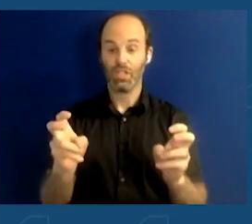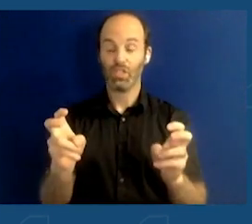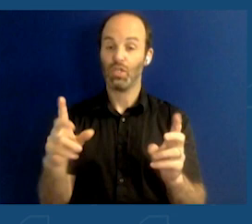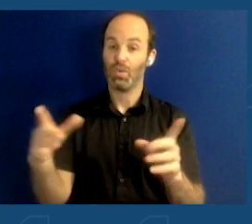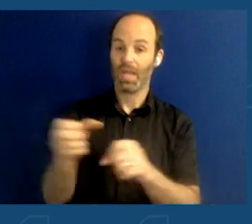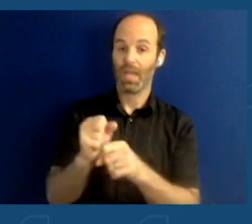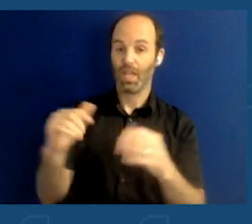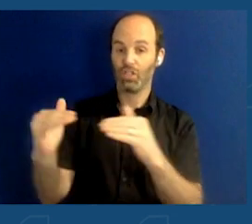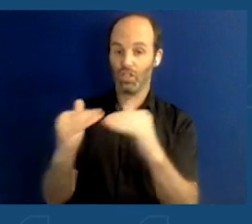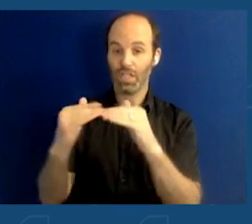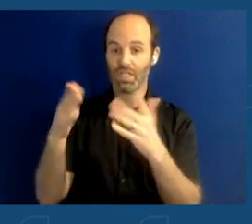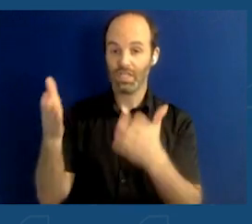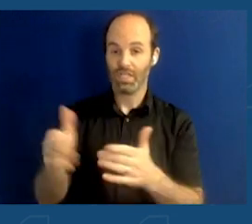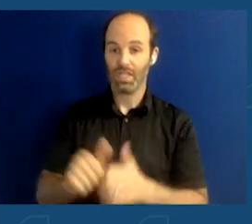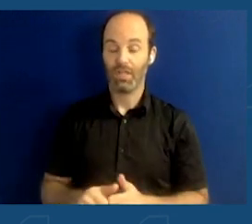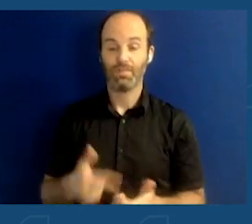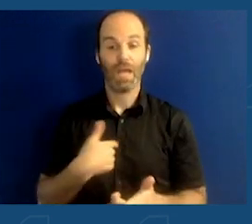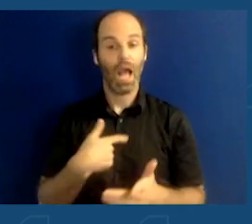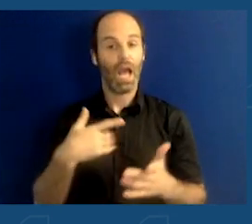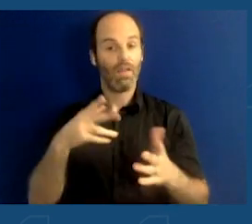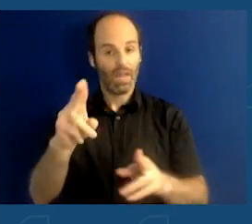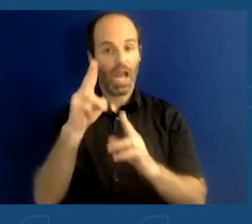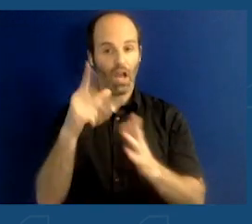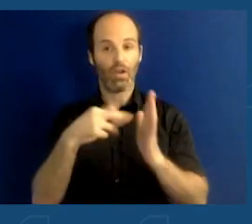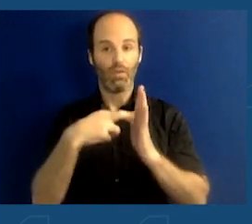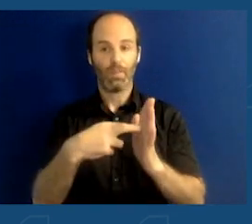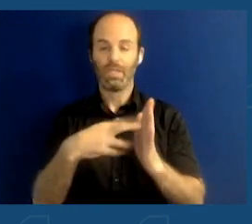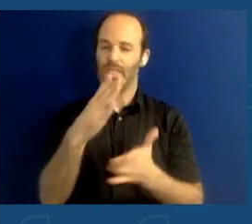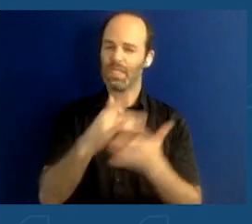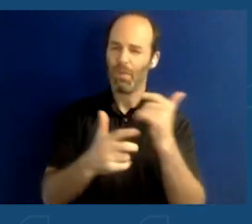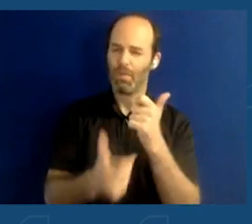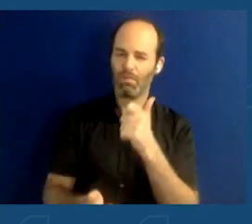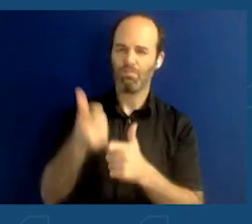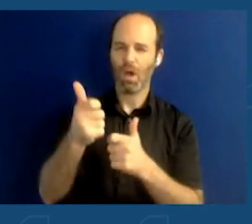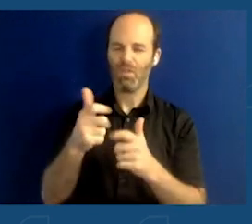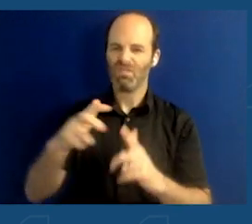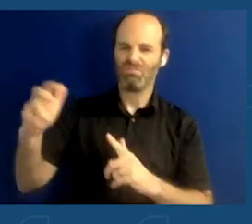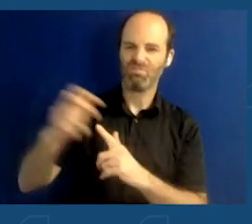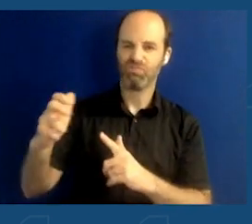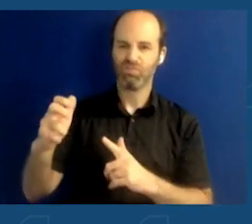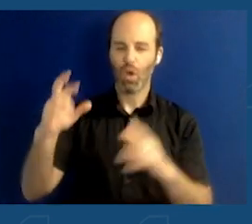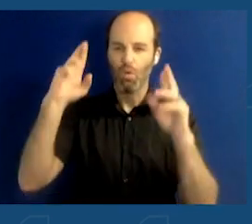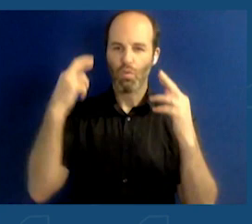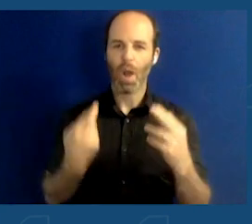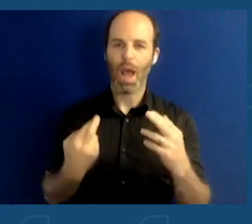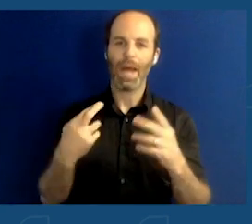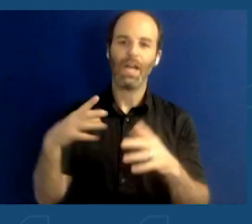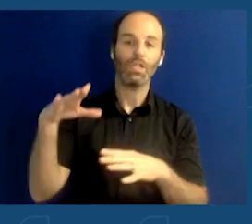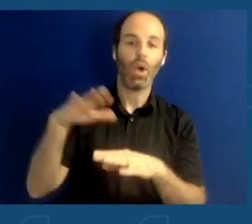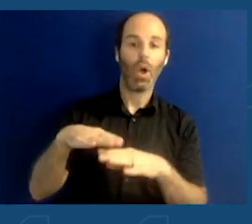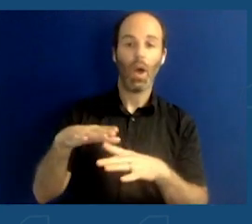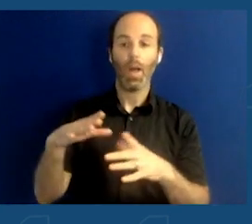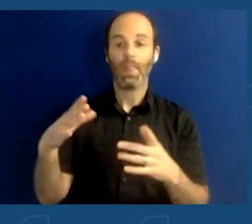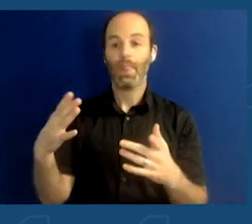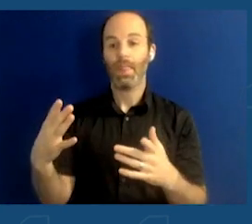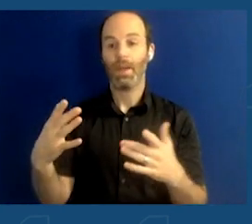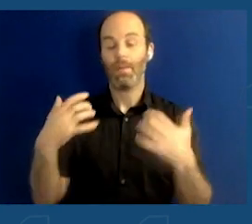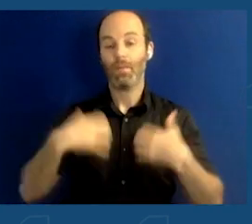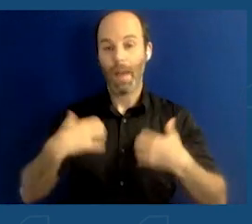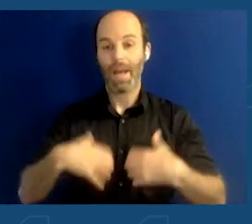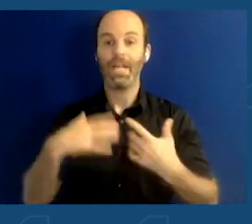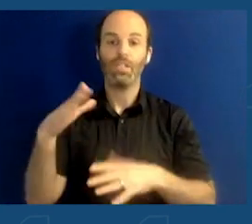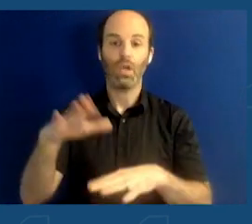some of the most prominent rabbis on the planet, so I'm publicly asking for their permission for me to offer what